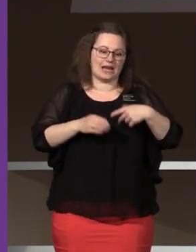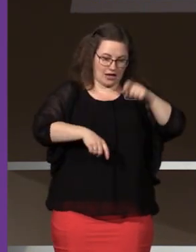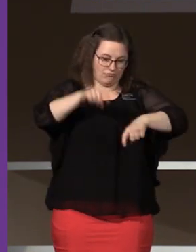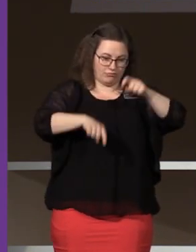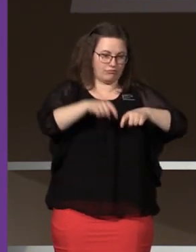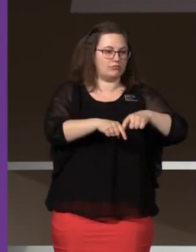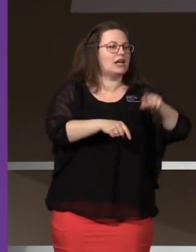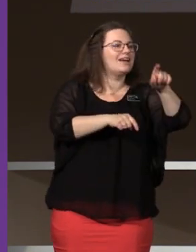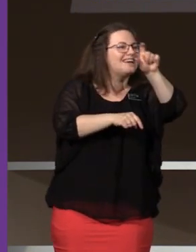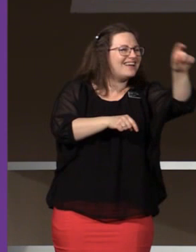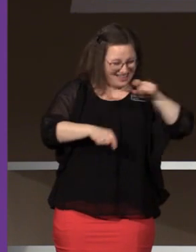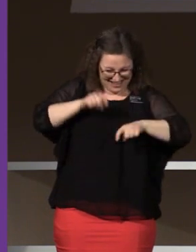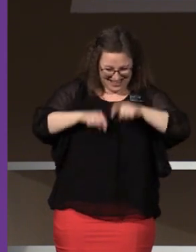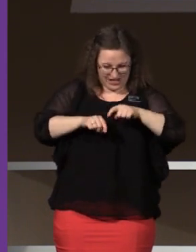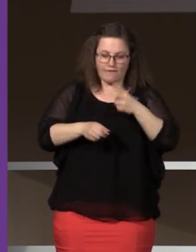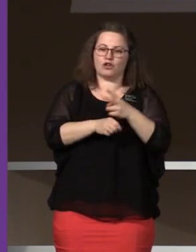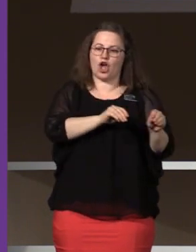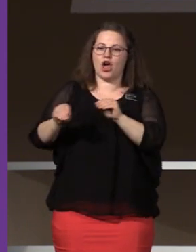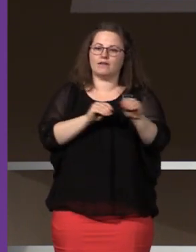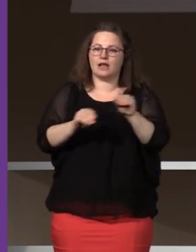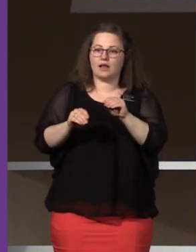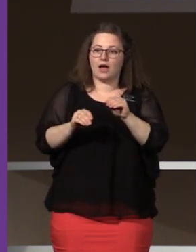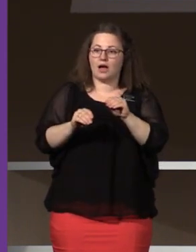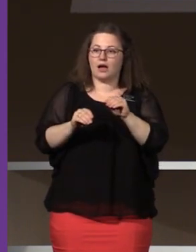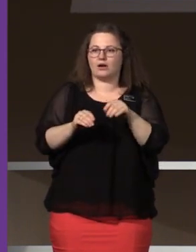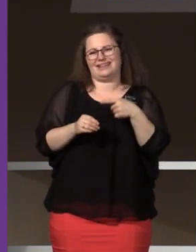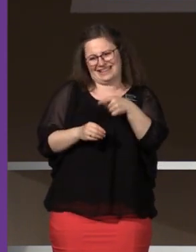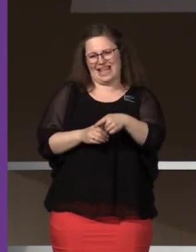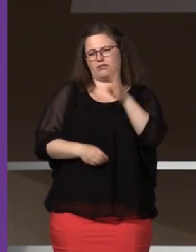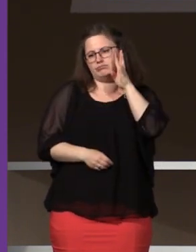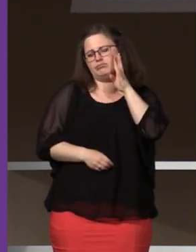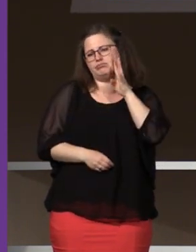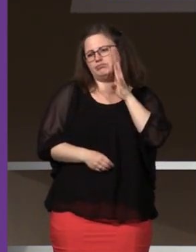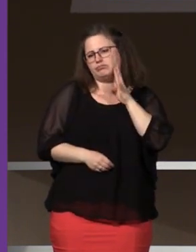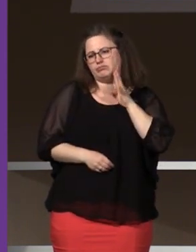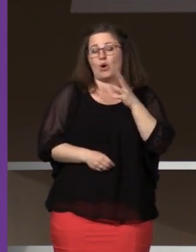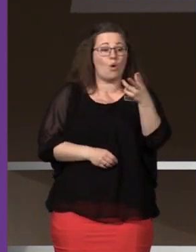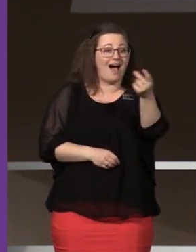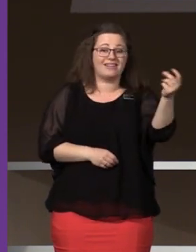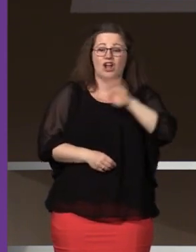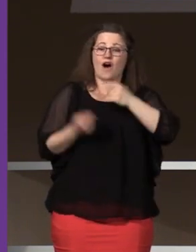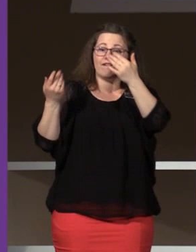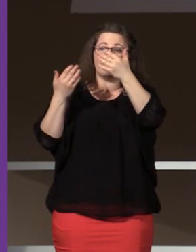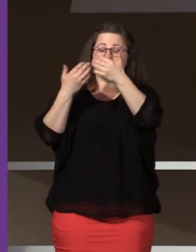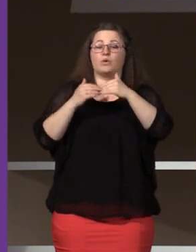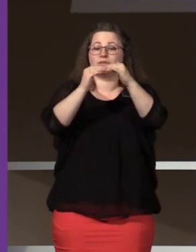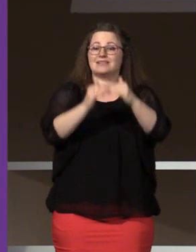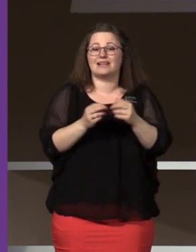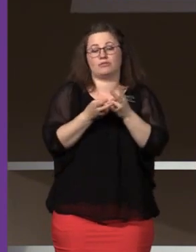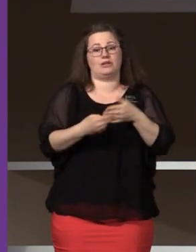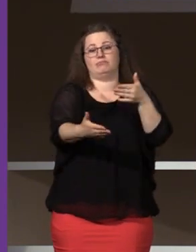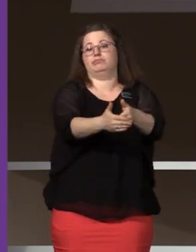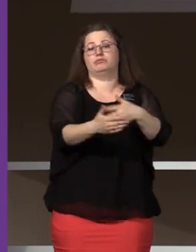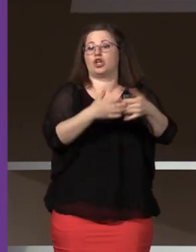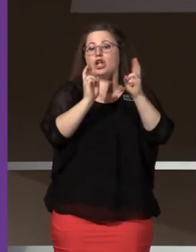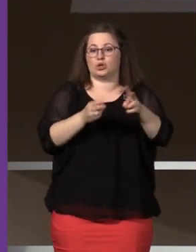etc. And that can be cumbersome for you guys and often a complete barrier for people with a disability.